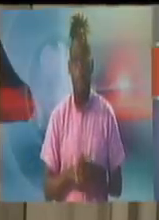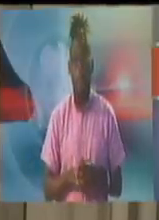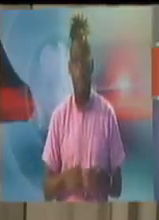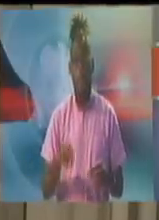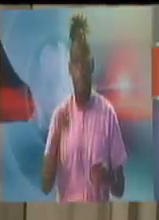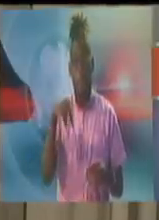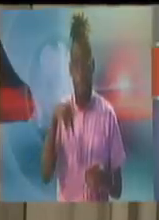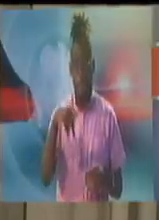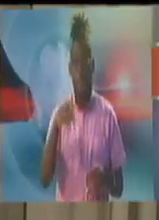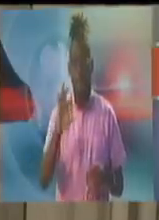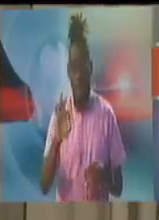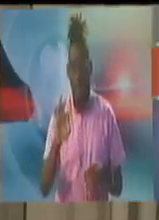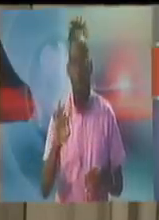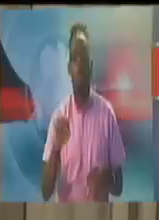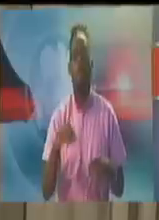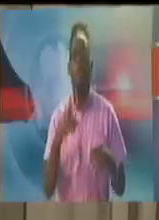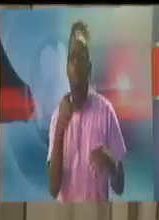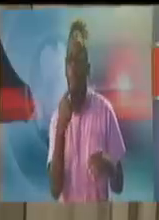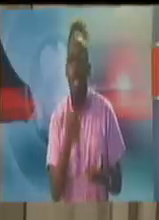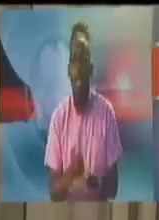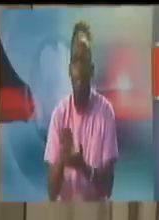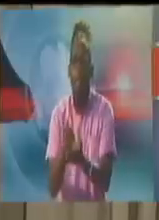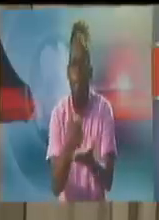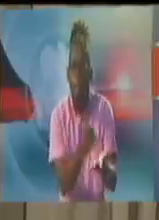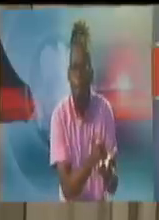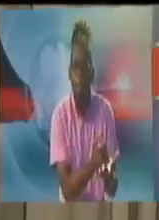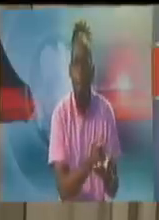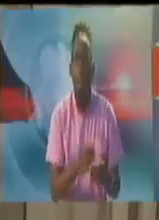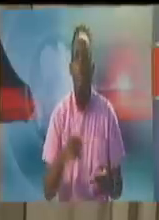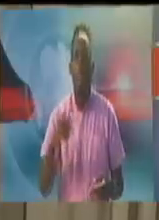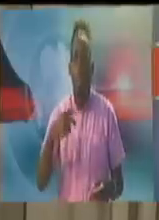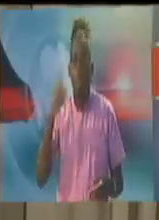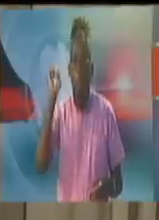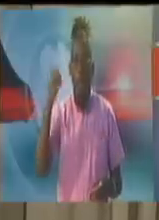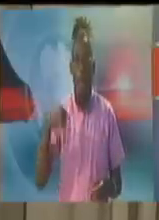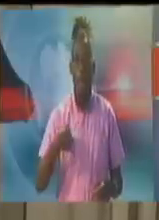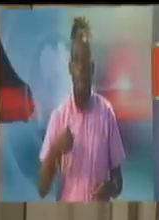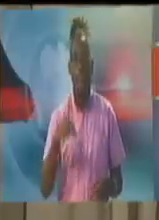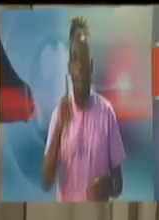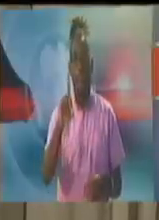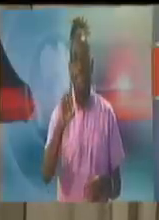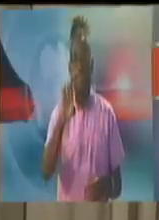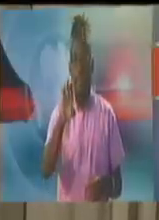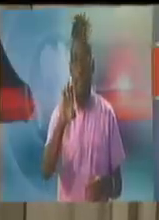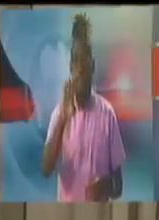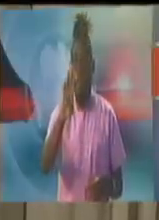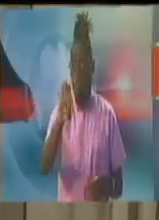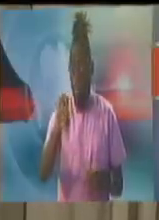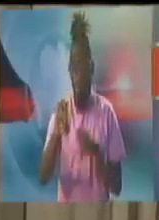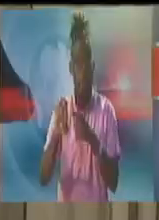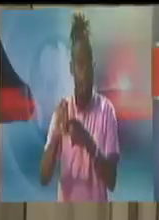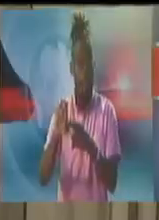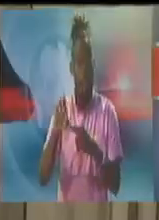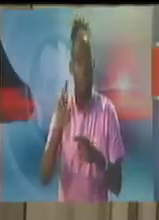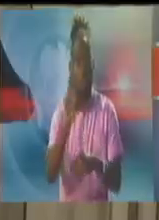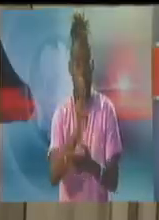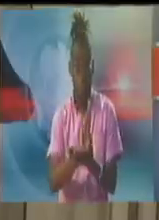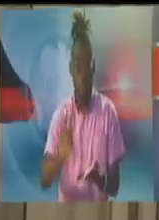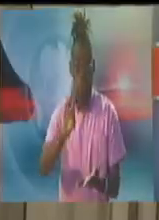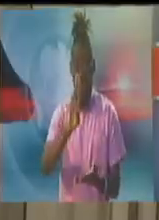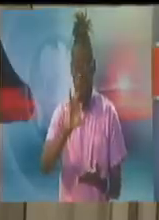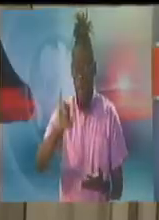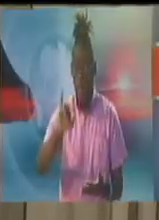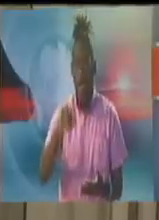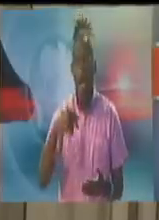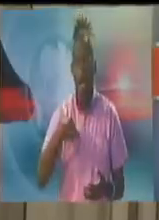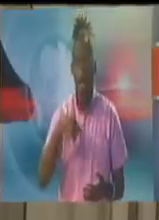team. We will have the Debe campus. There are four dormitories of 24 units each in these four buildings. It will be up and